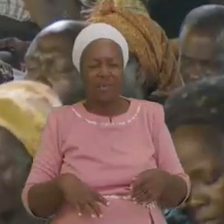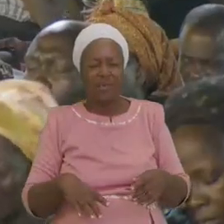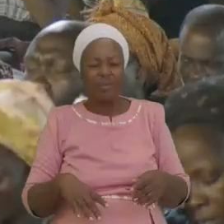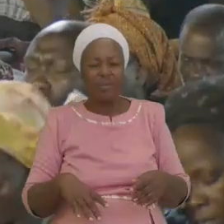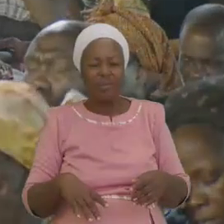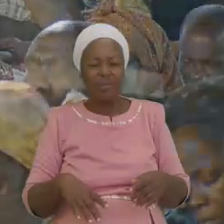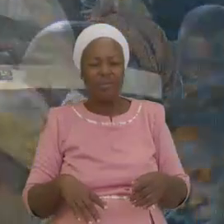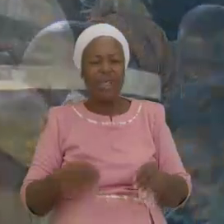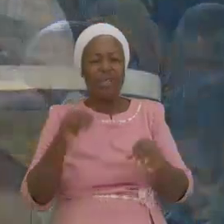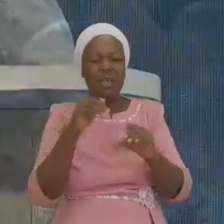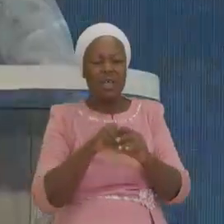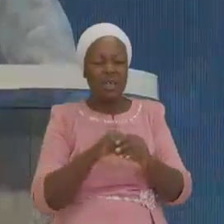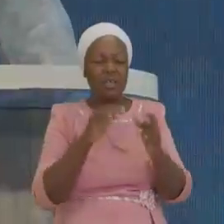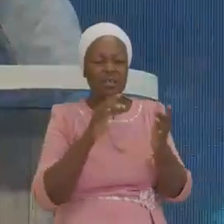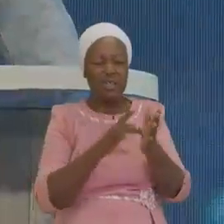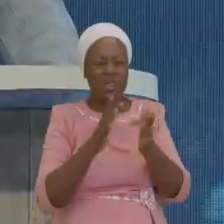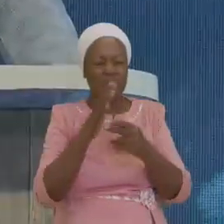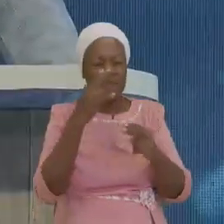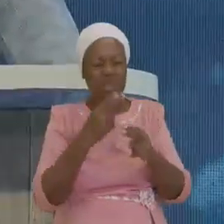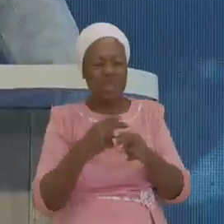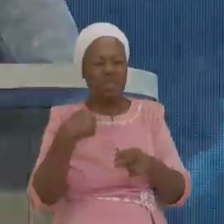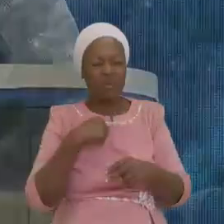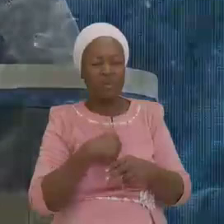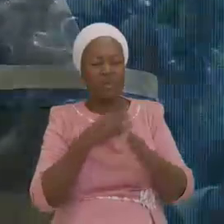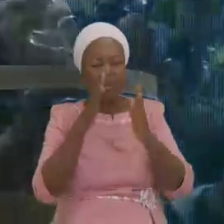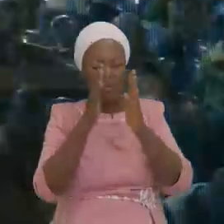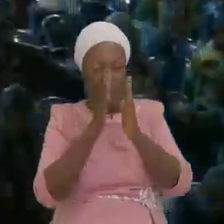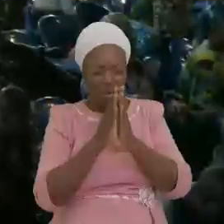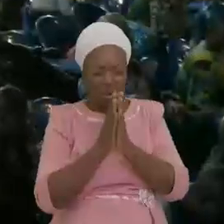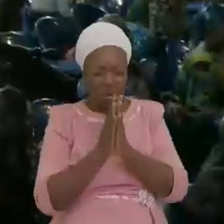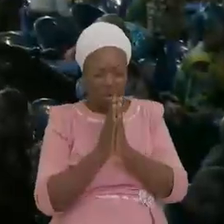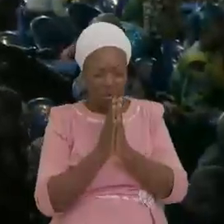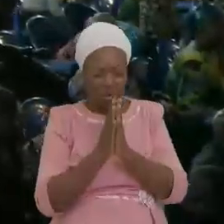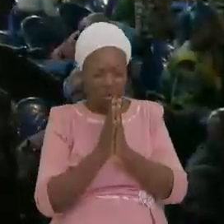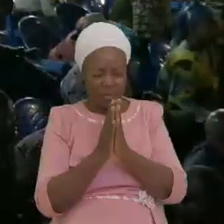In Jesus' name we pray.